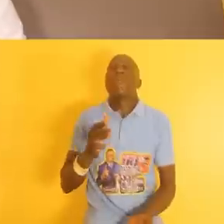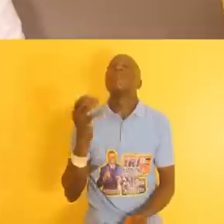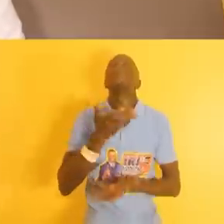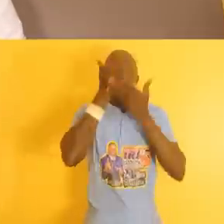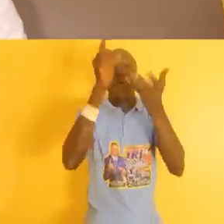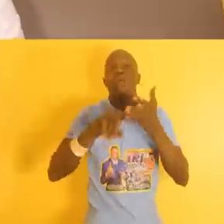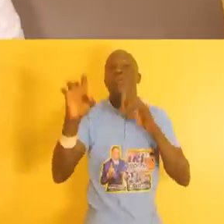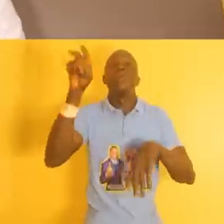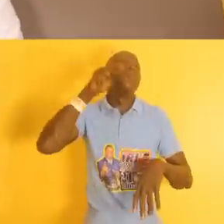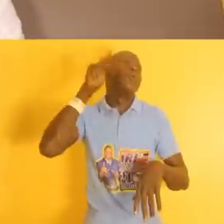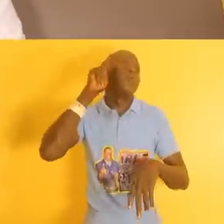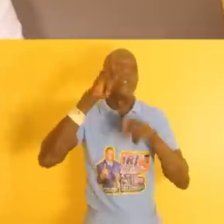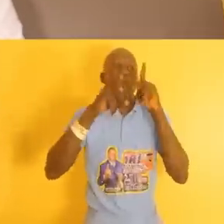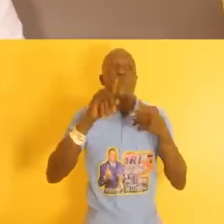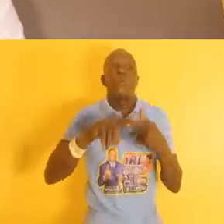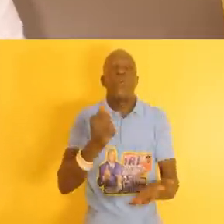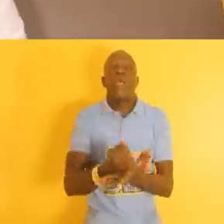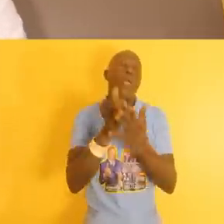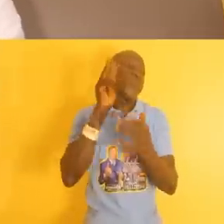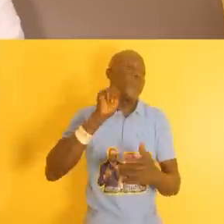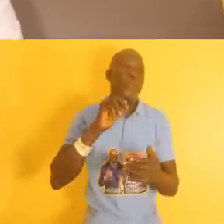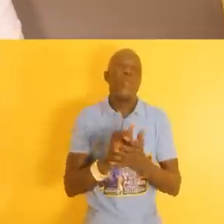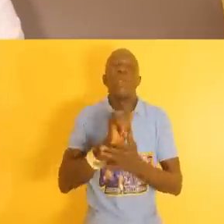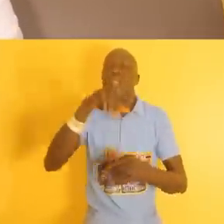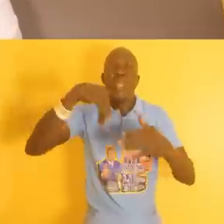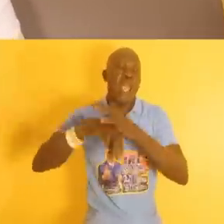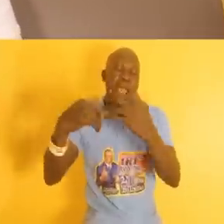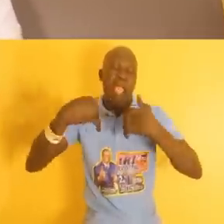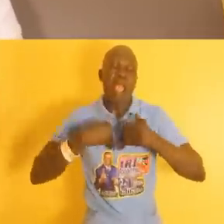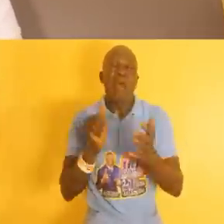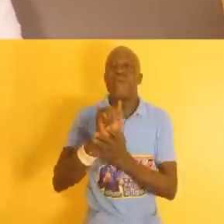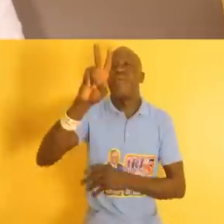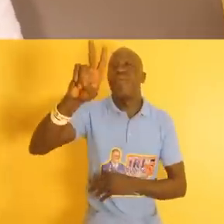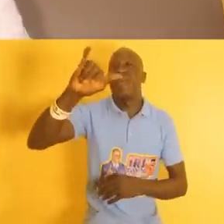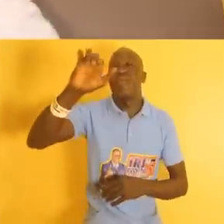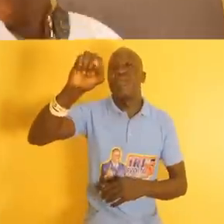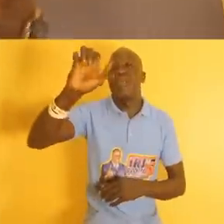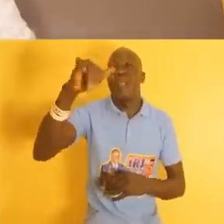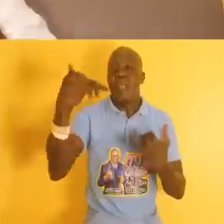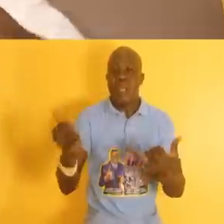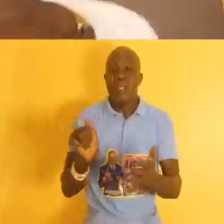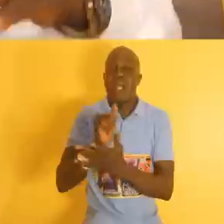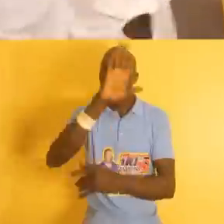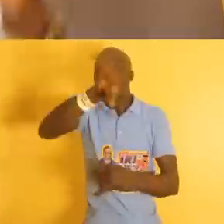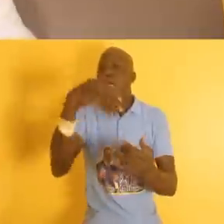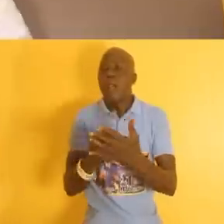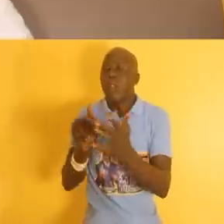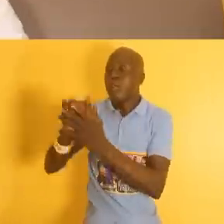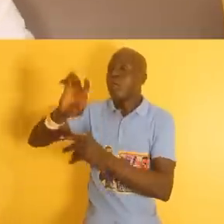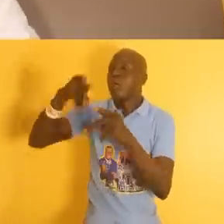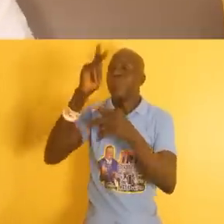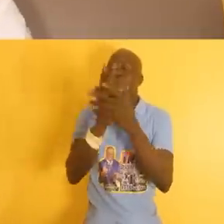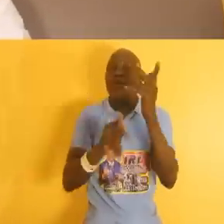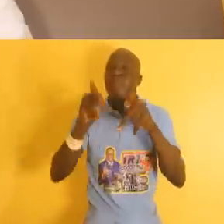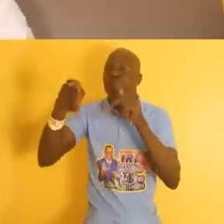said we should cry out to Nigeria to help him. Oh, my team, the visa to Salah. No, they've granted him visa. Lara, I want visa to show back. Part